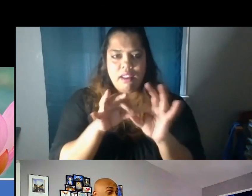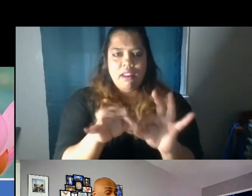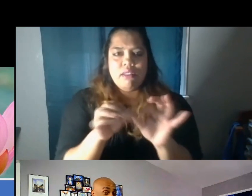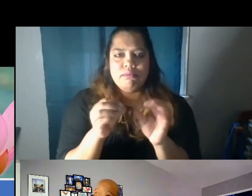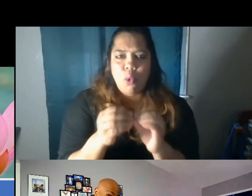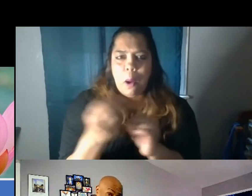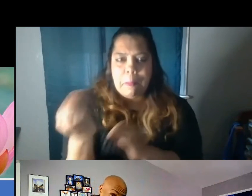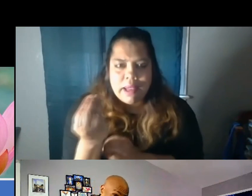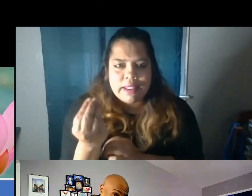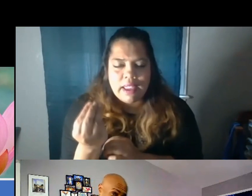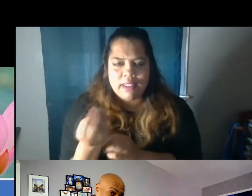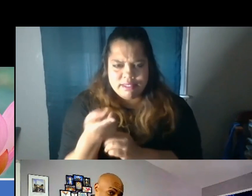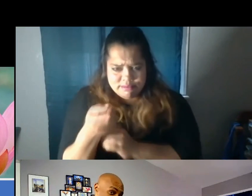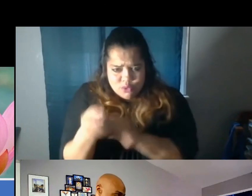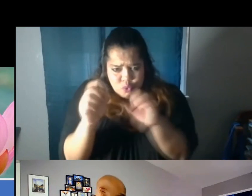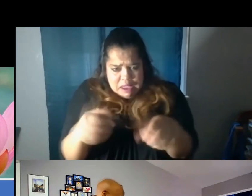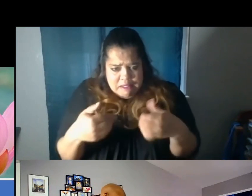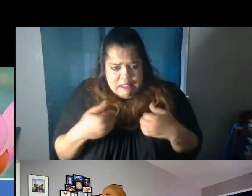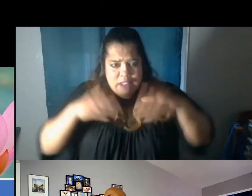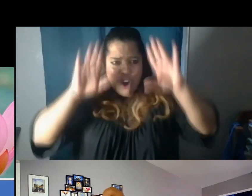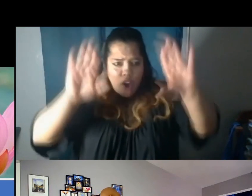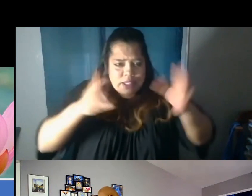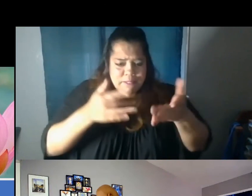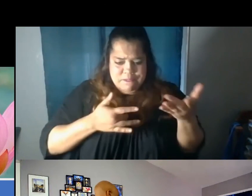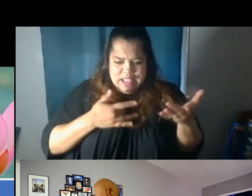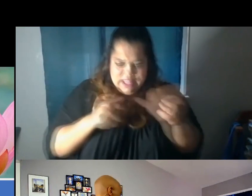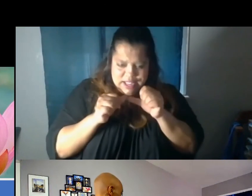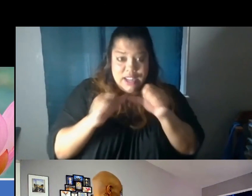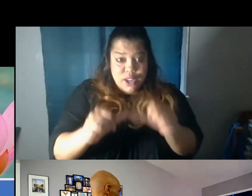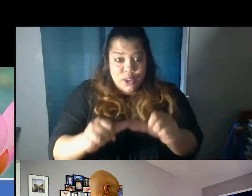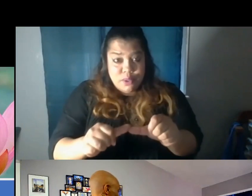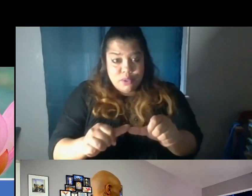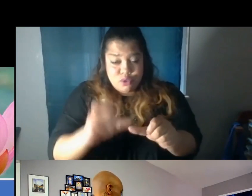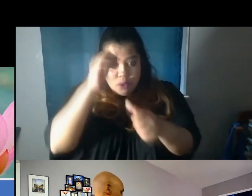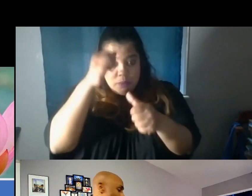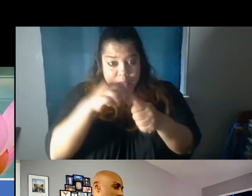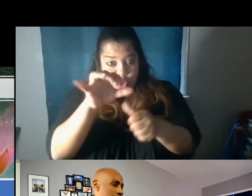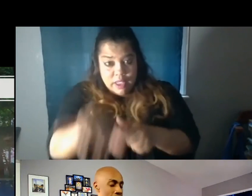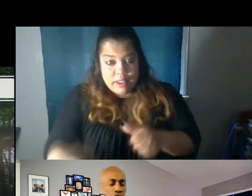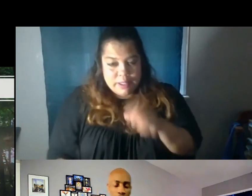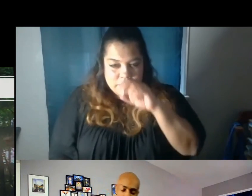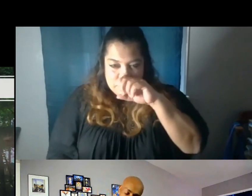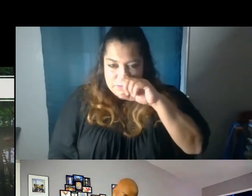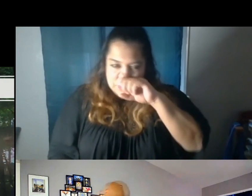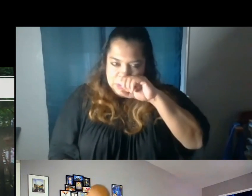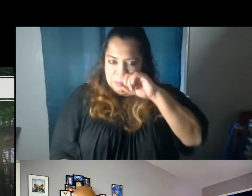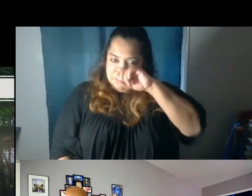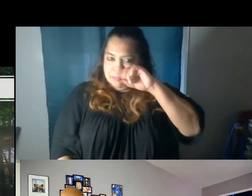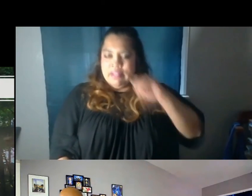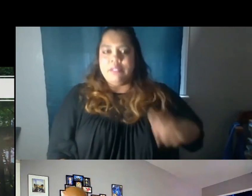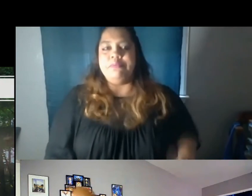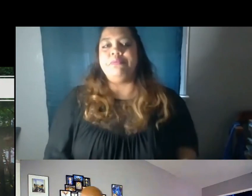feeling, the awesomeness to continue. Like you can pray for that too. Keep that in mind. And at this time, let us anchor in for our